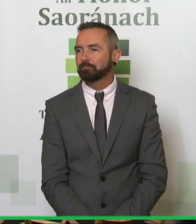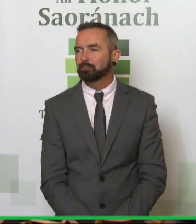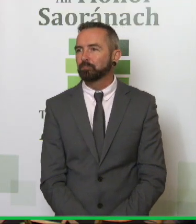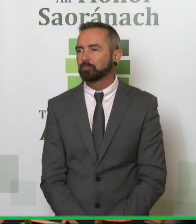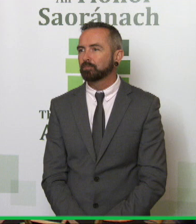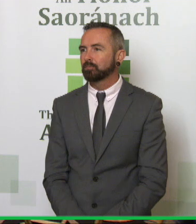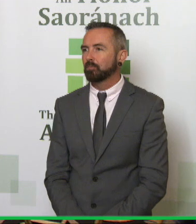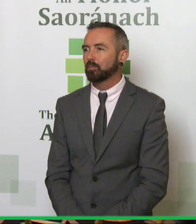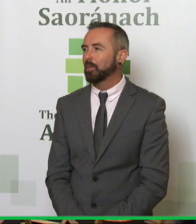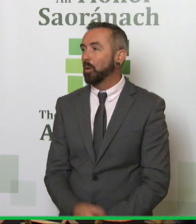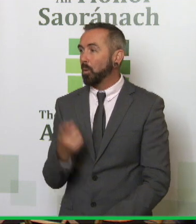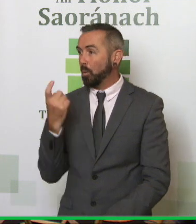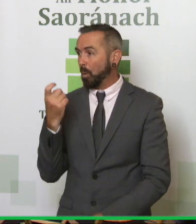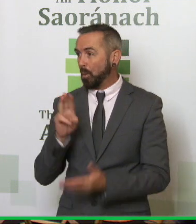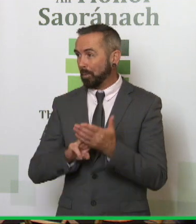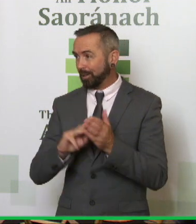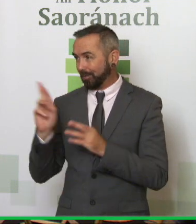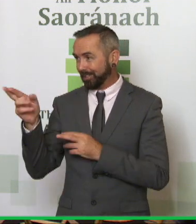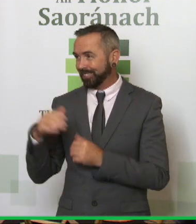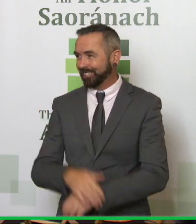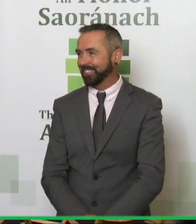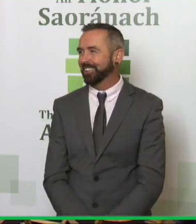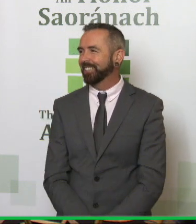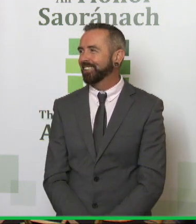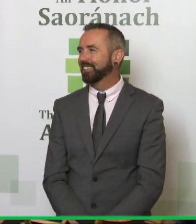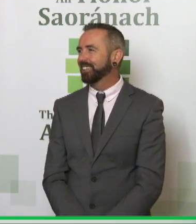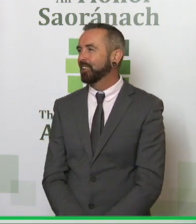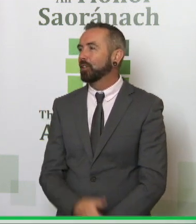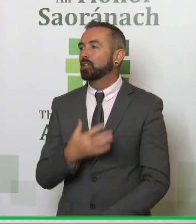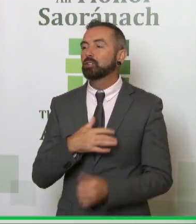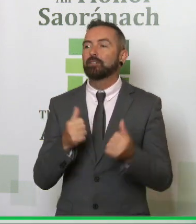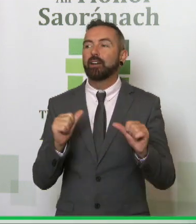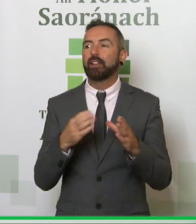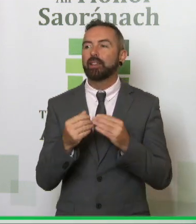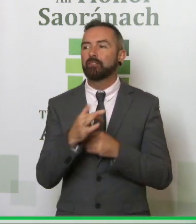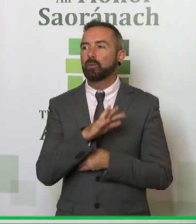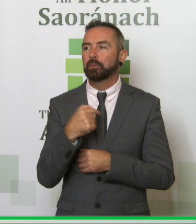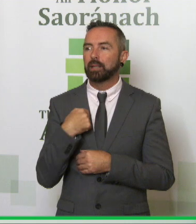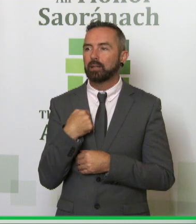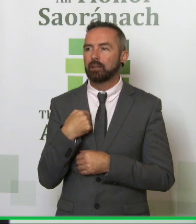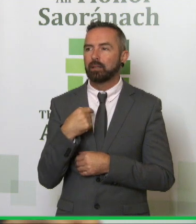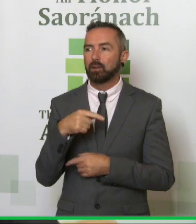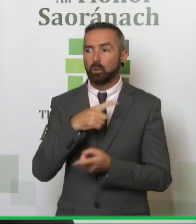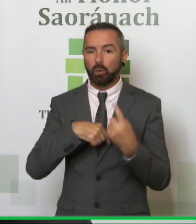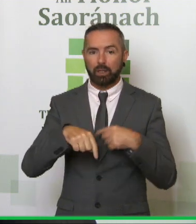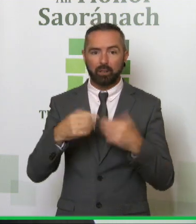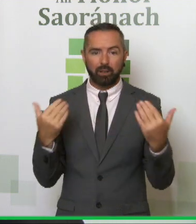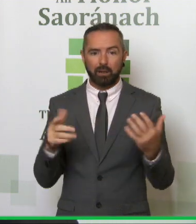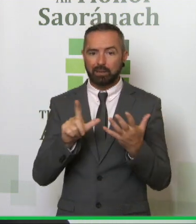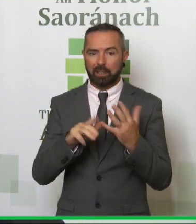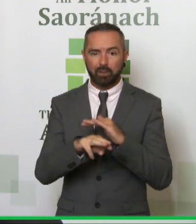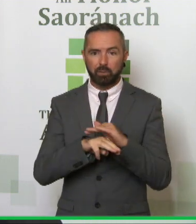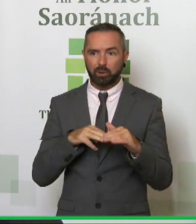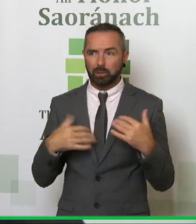So I have one more minute, Lumanita. Look, just final things for me, as Colm said. Look, we're here together nearly 7 months, which